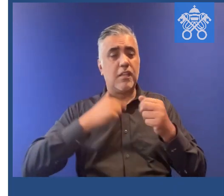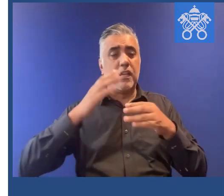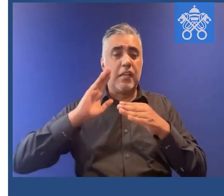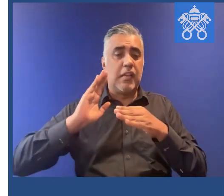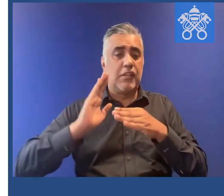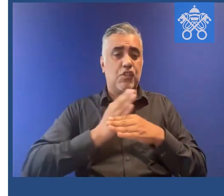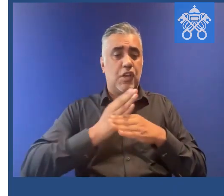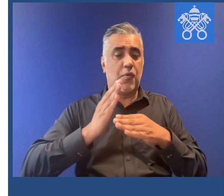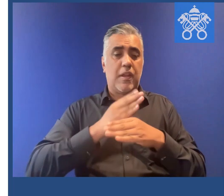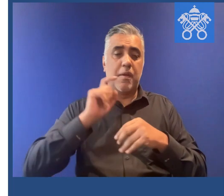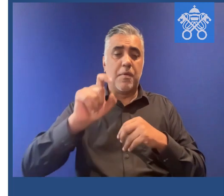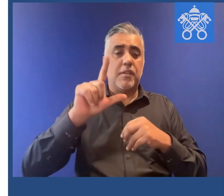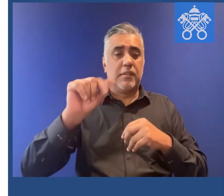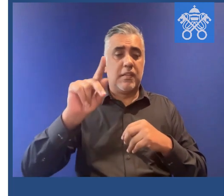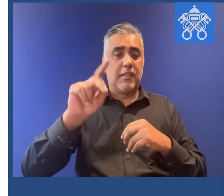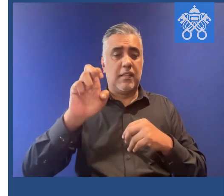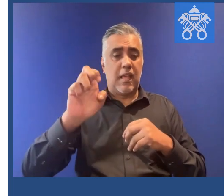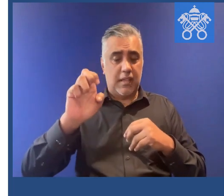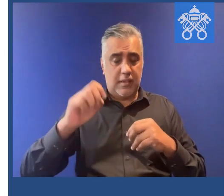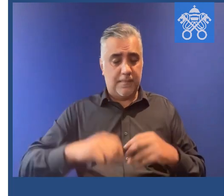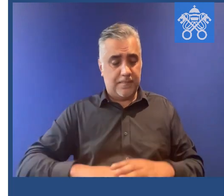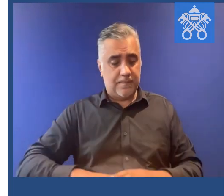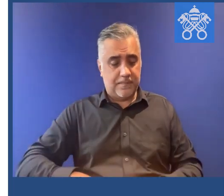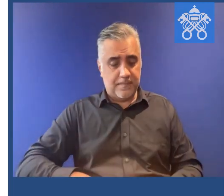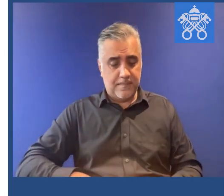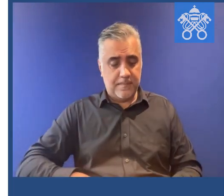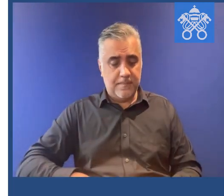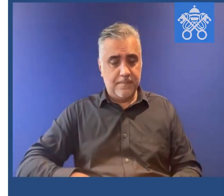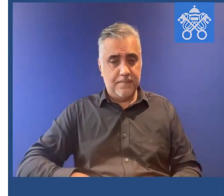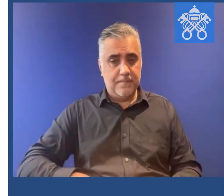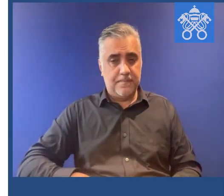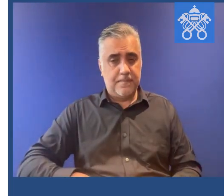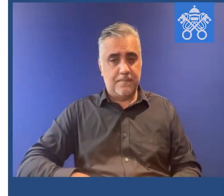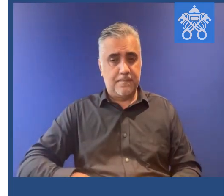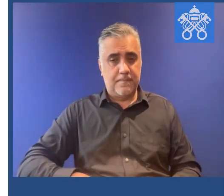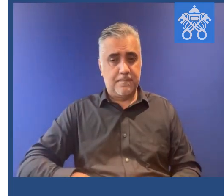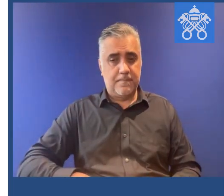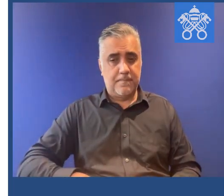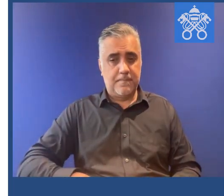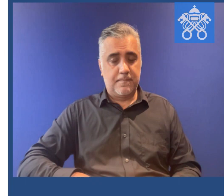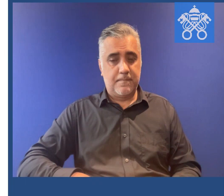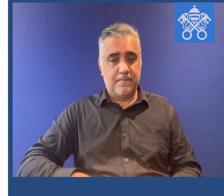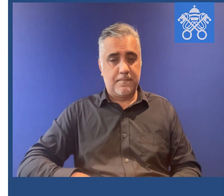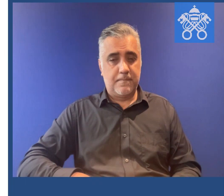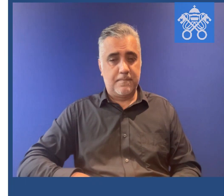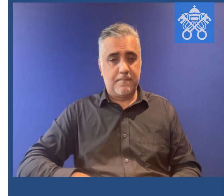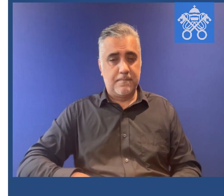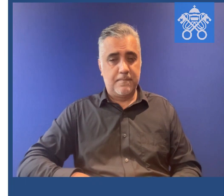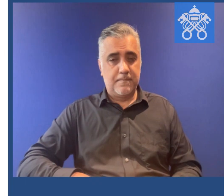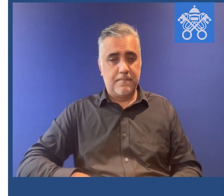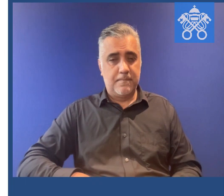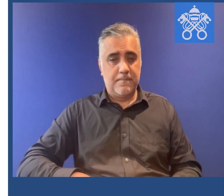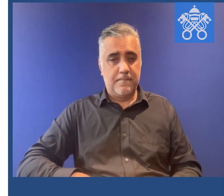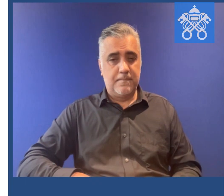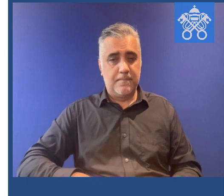TV, Shalom World Television Networks USA, EWTN TV, Salt and Light TV, Luminous Radio, Catholic TV,